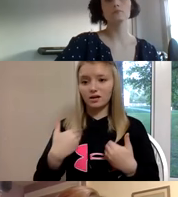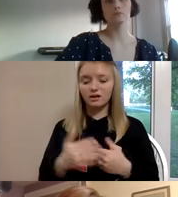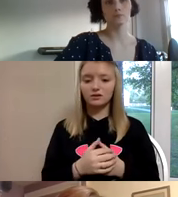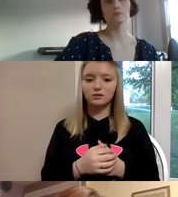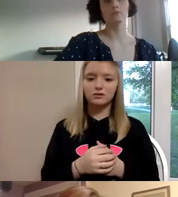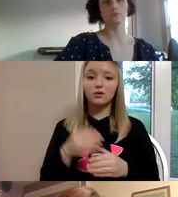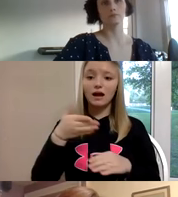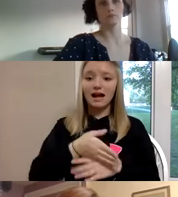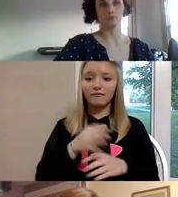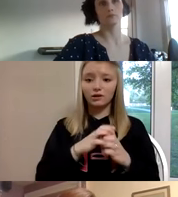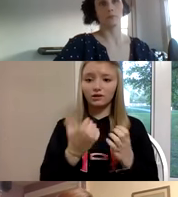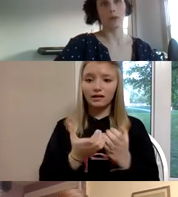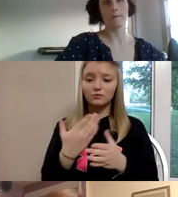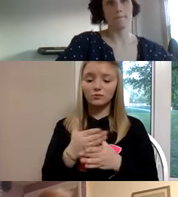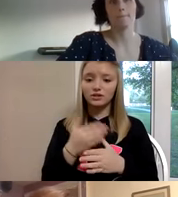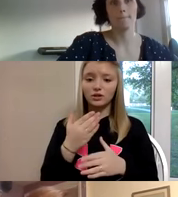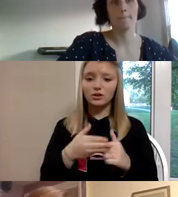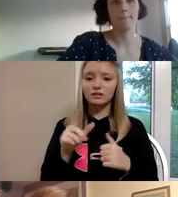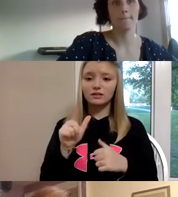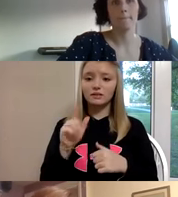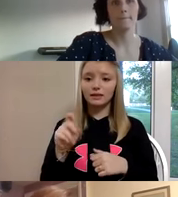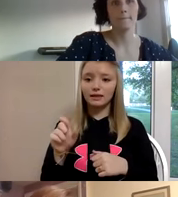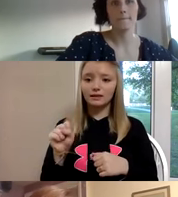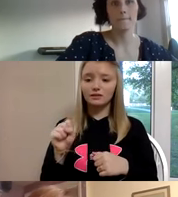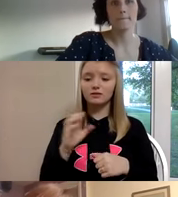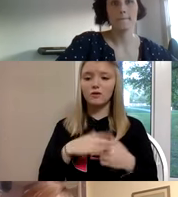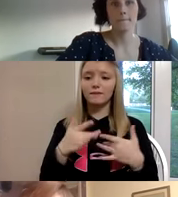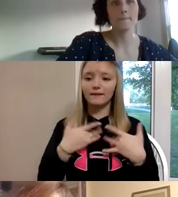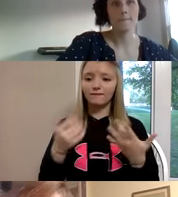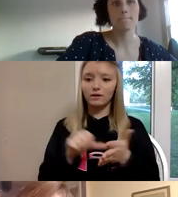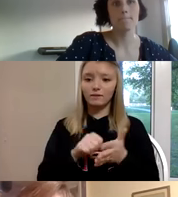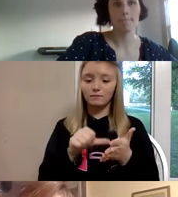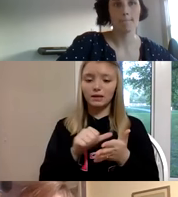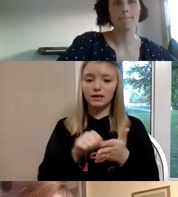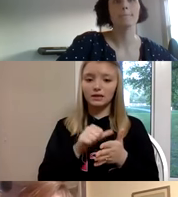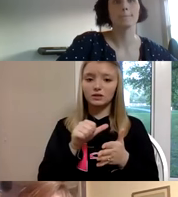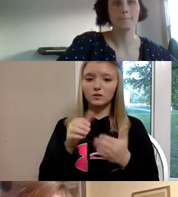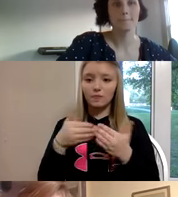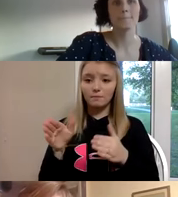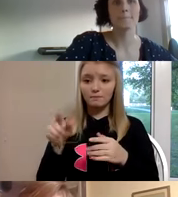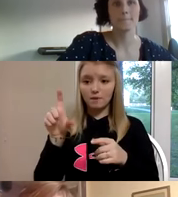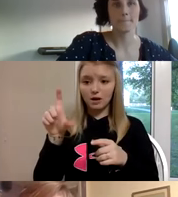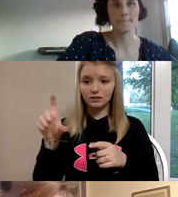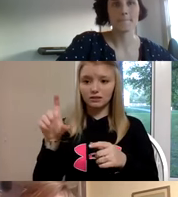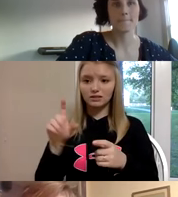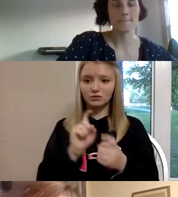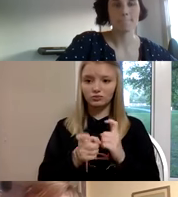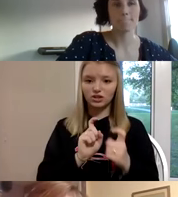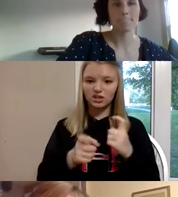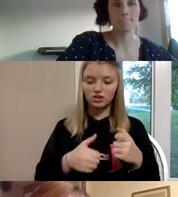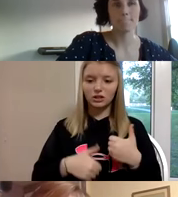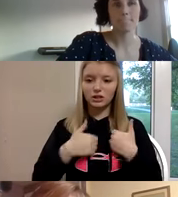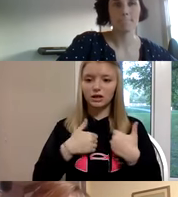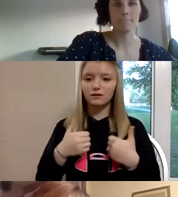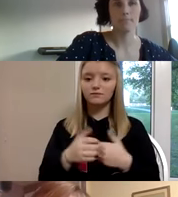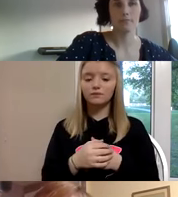sharing some links on the event page, on the Boxes That Are Changing Lives event page. So